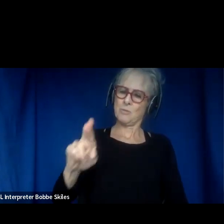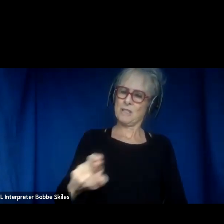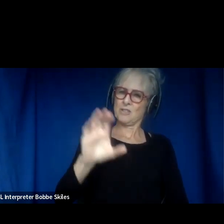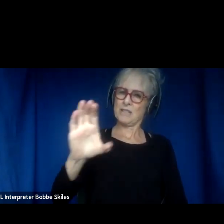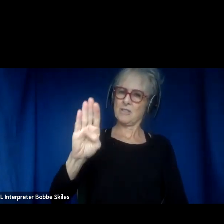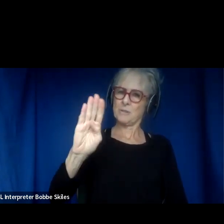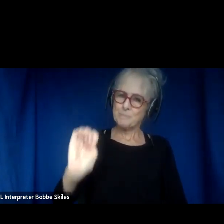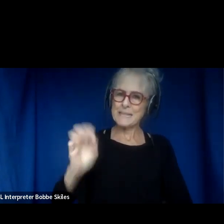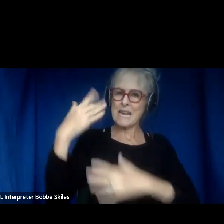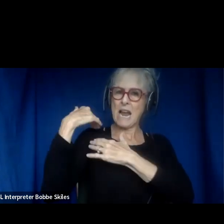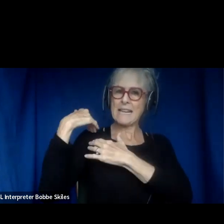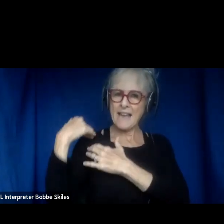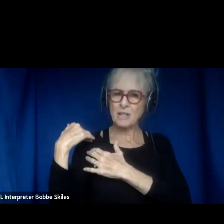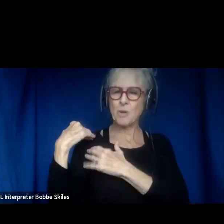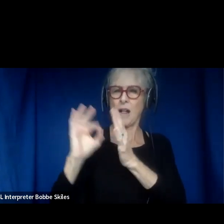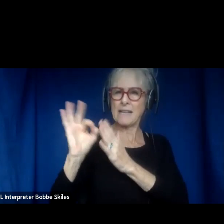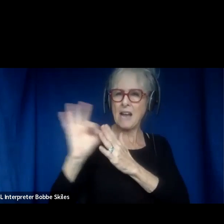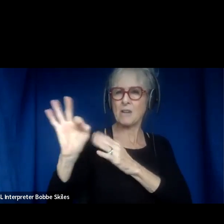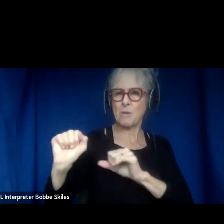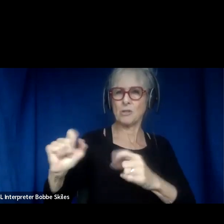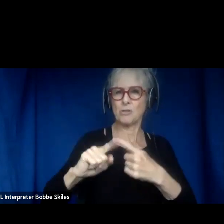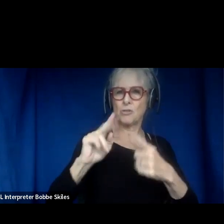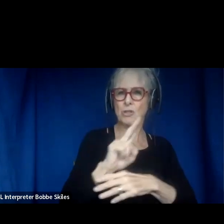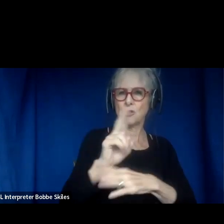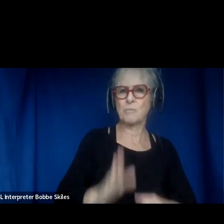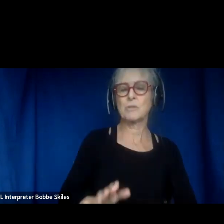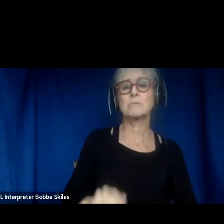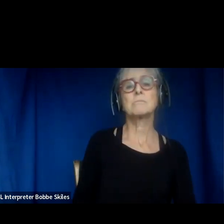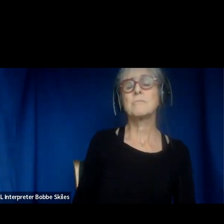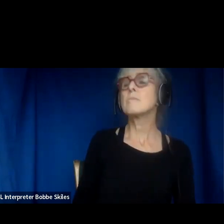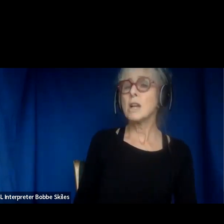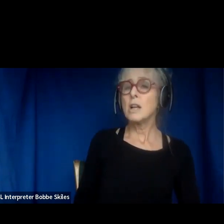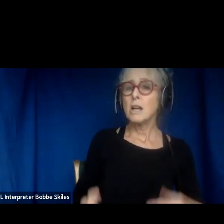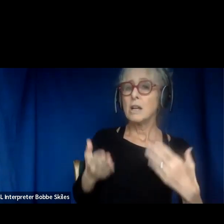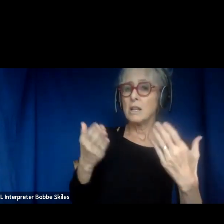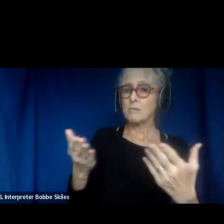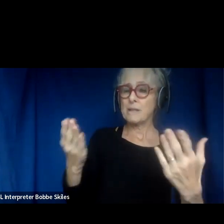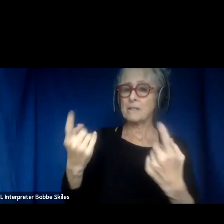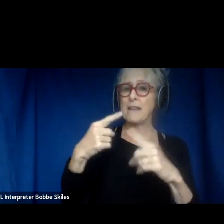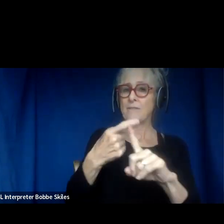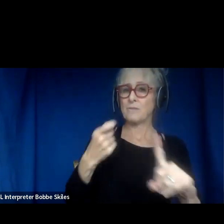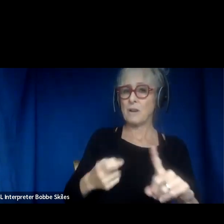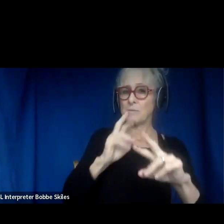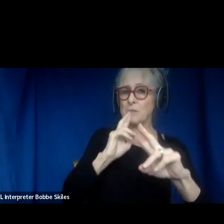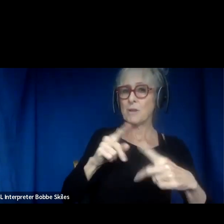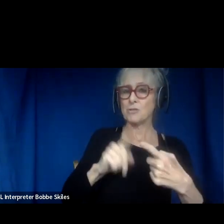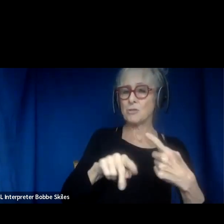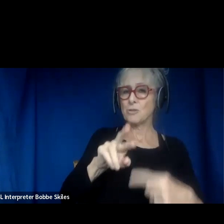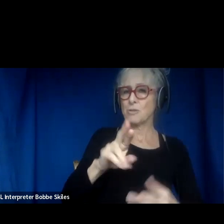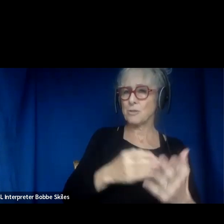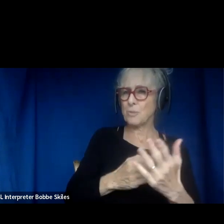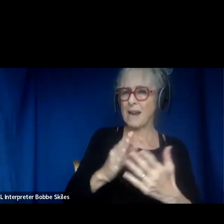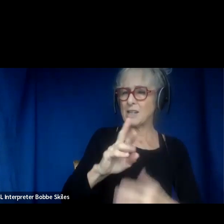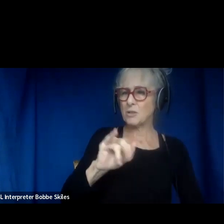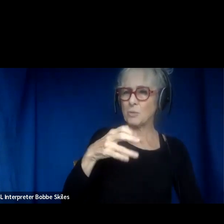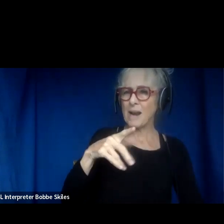consumers? Yeah, those recommendations that we've made largely came out of responses to the rate study. When we looked at there's going to be an